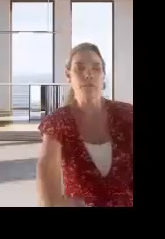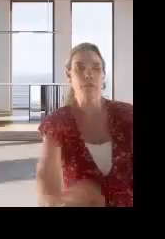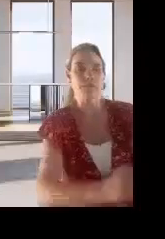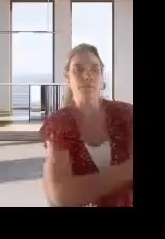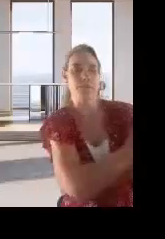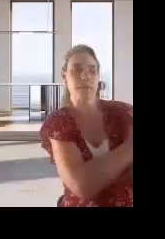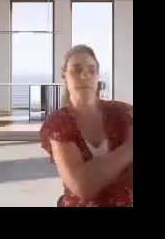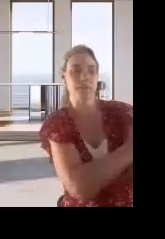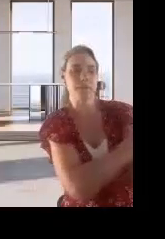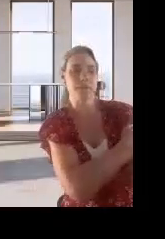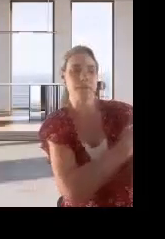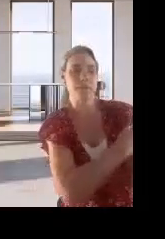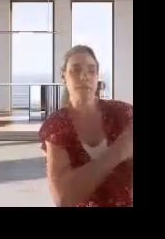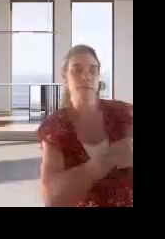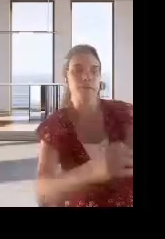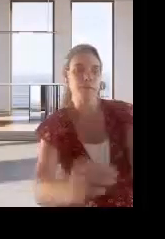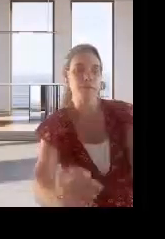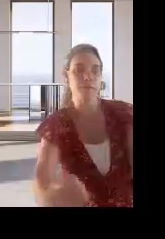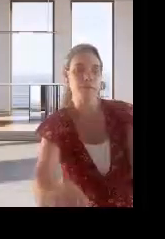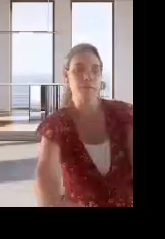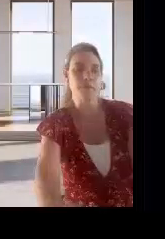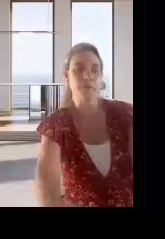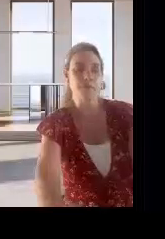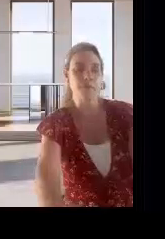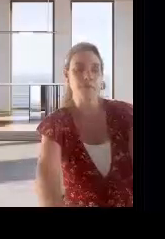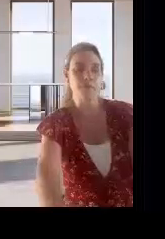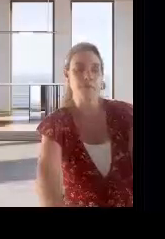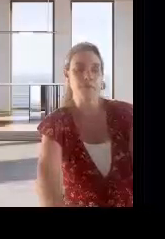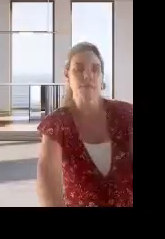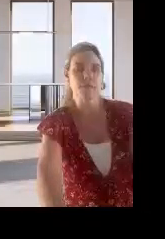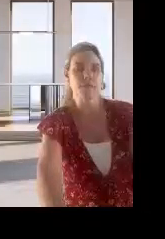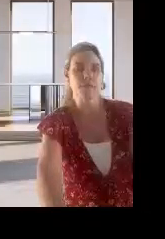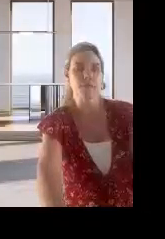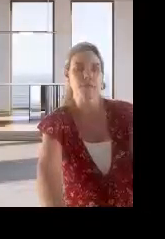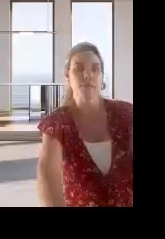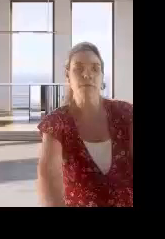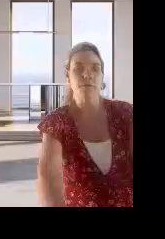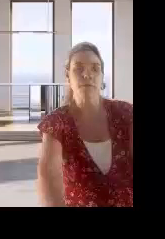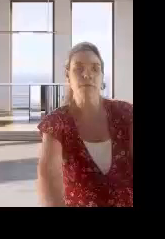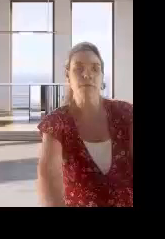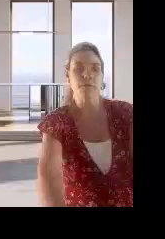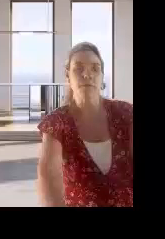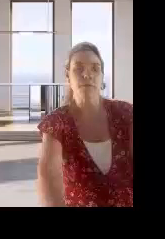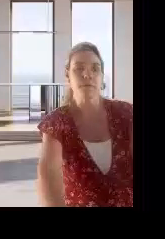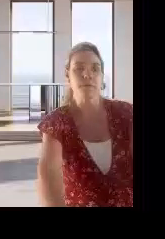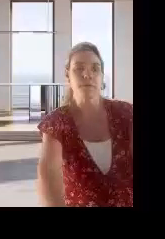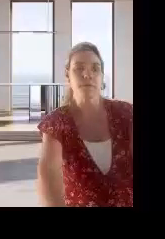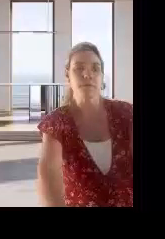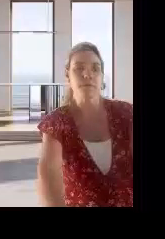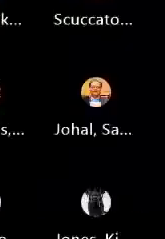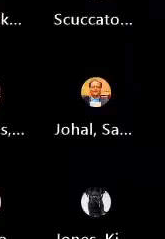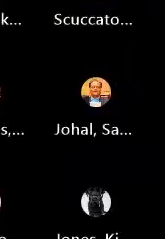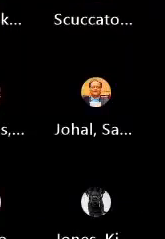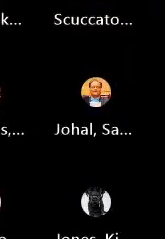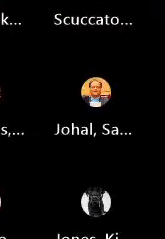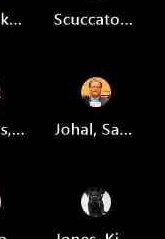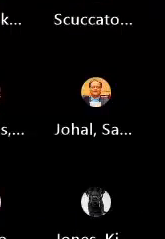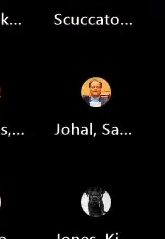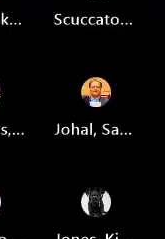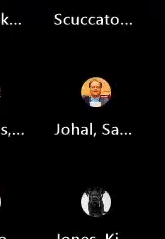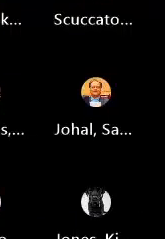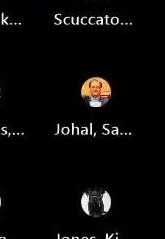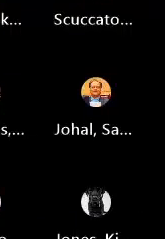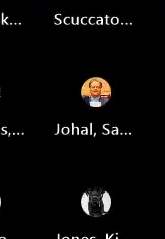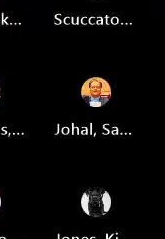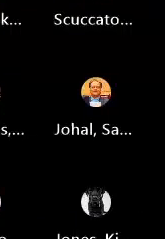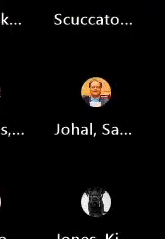also thinking about what are the needs of particular groups of students. And so what are the needs of our Latinx students,